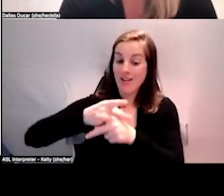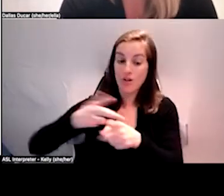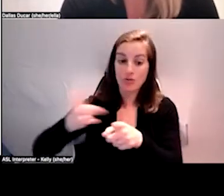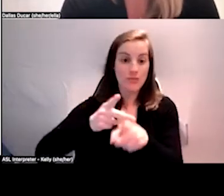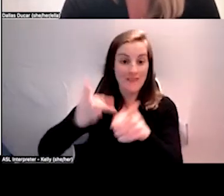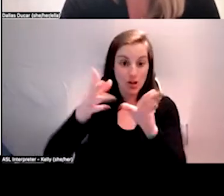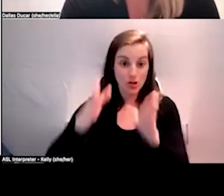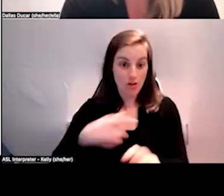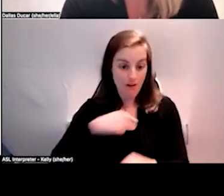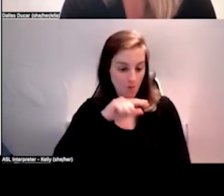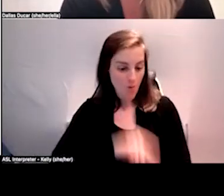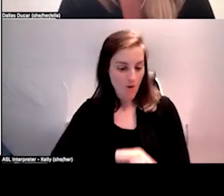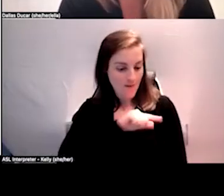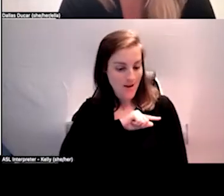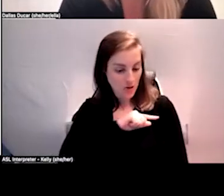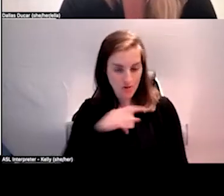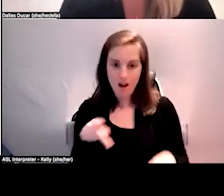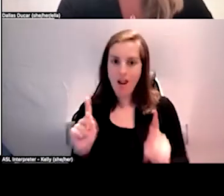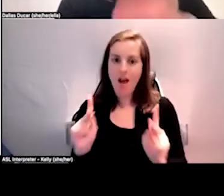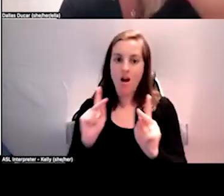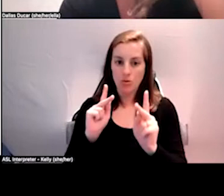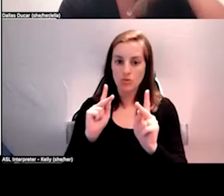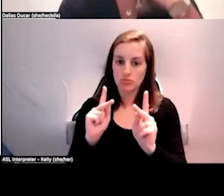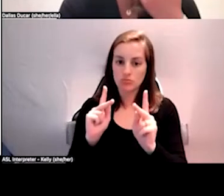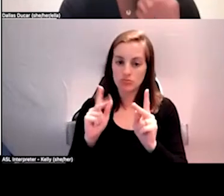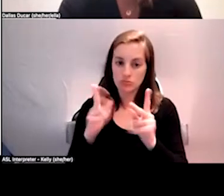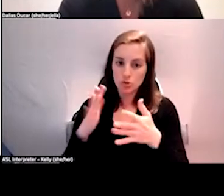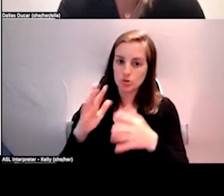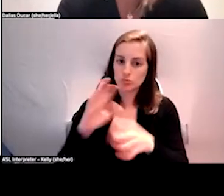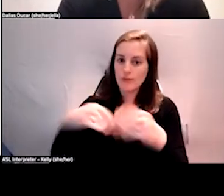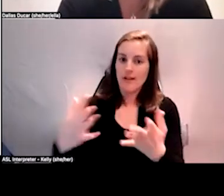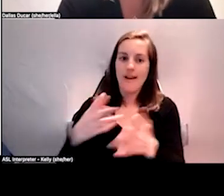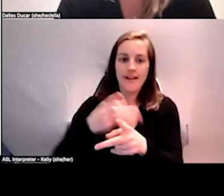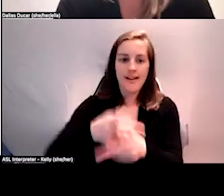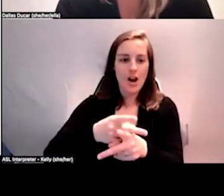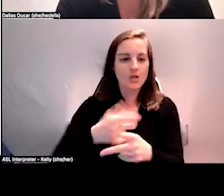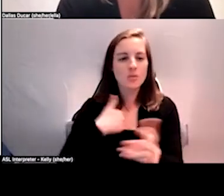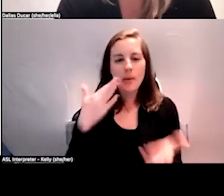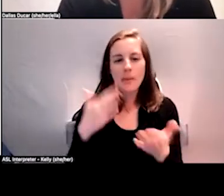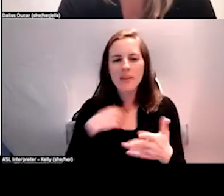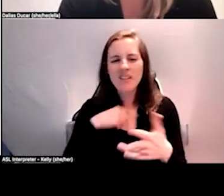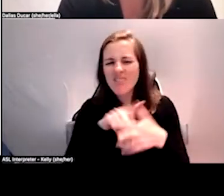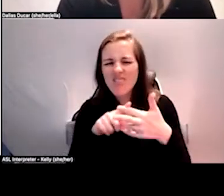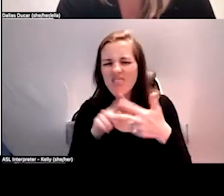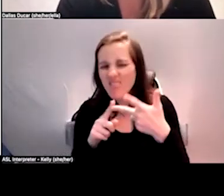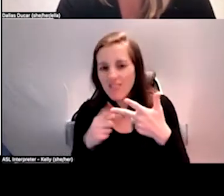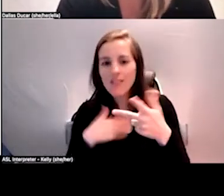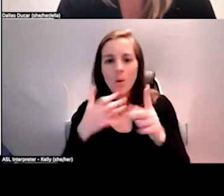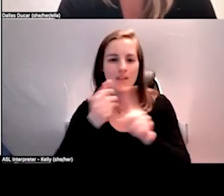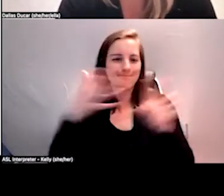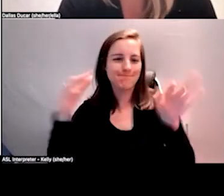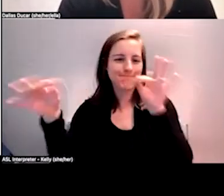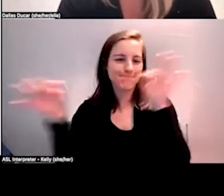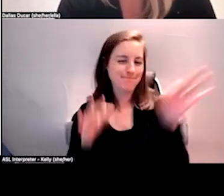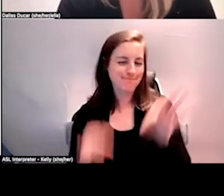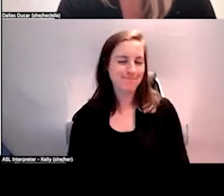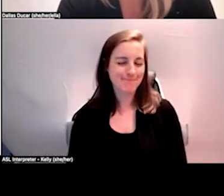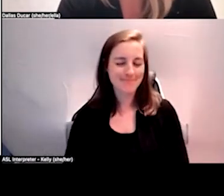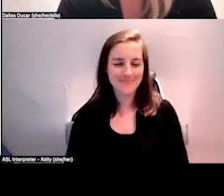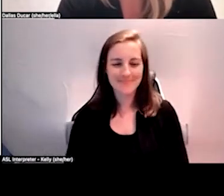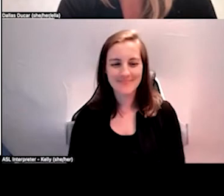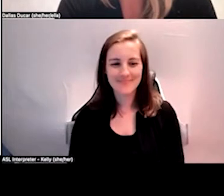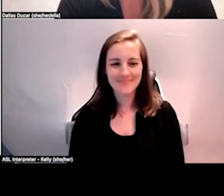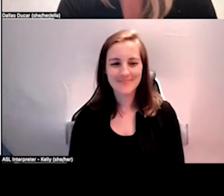healthcare. So you might hear these terms throughout this talk, and just want to, mention these.